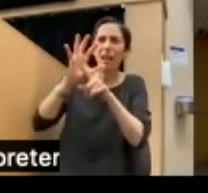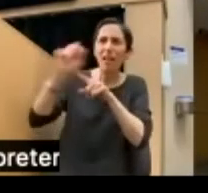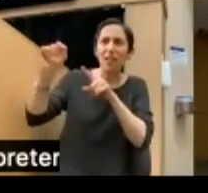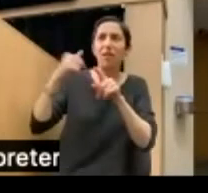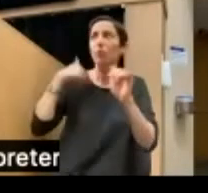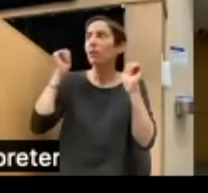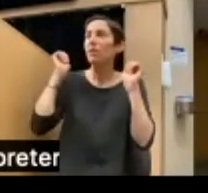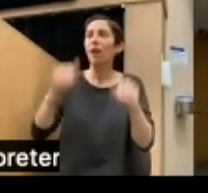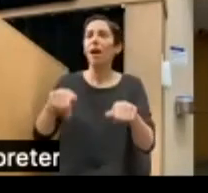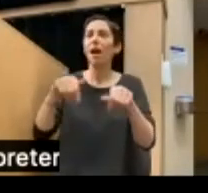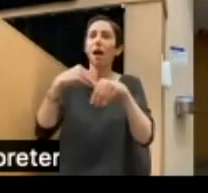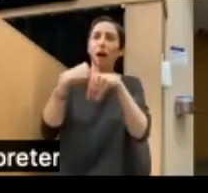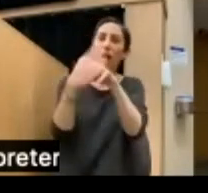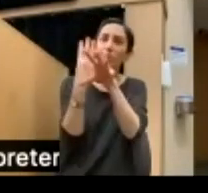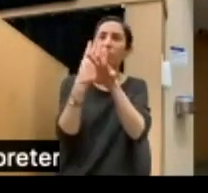we can all be together.